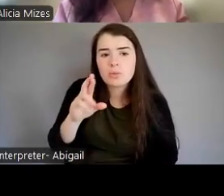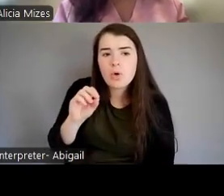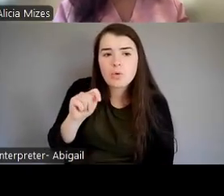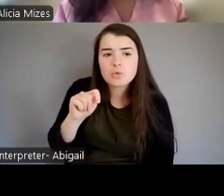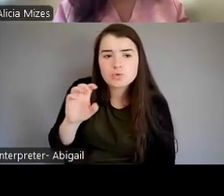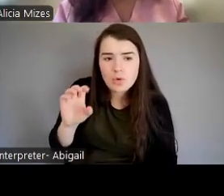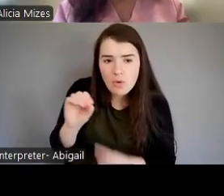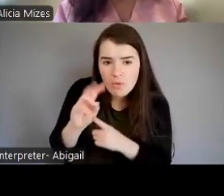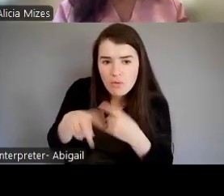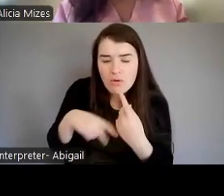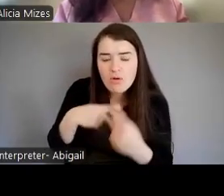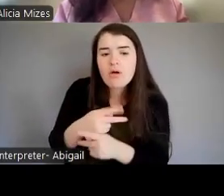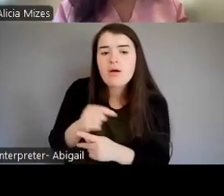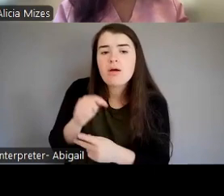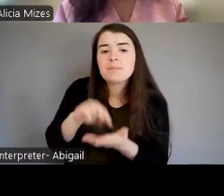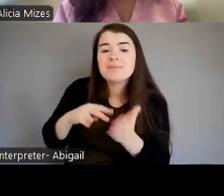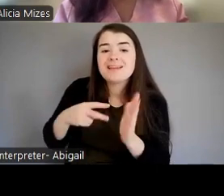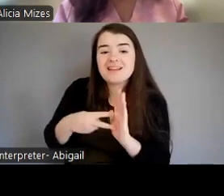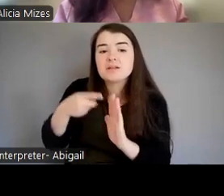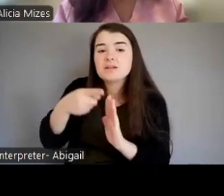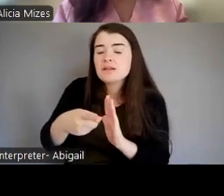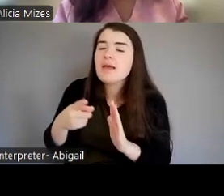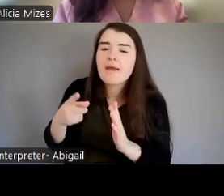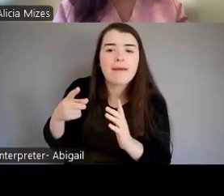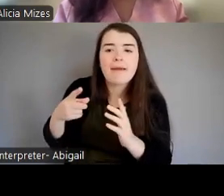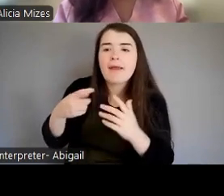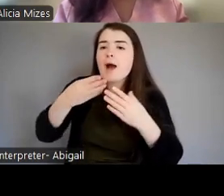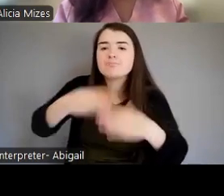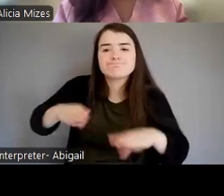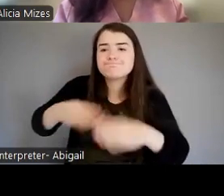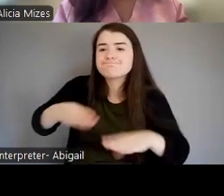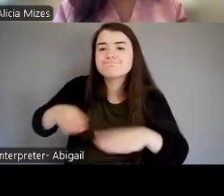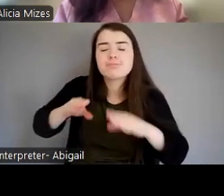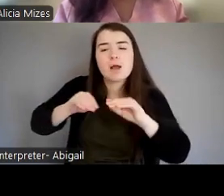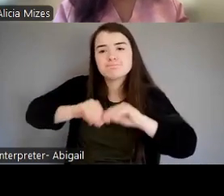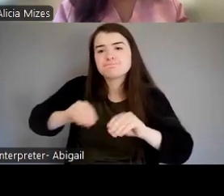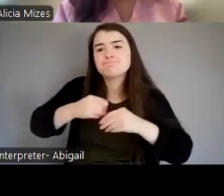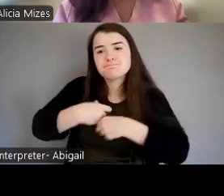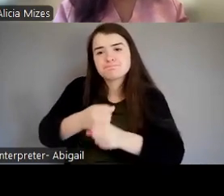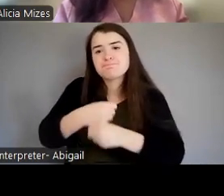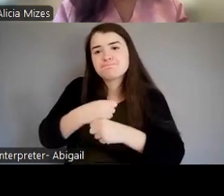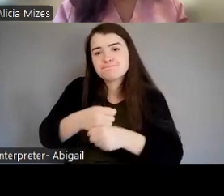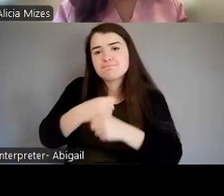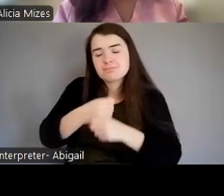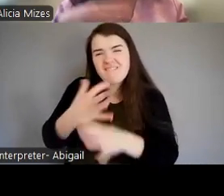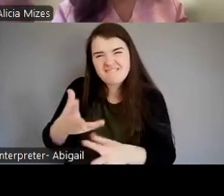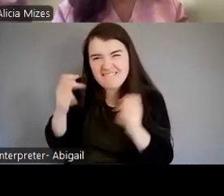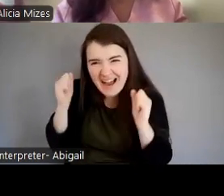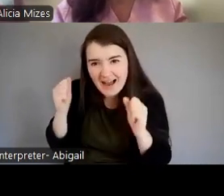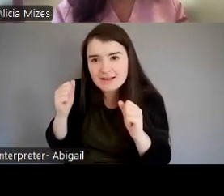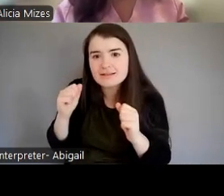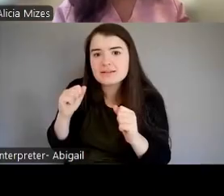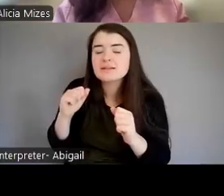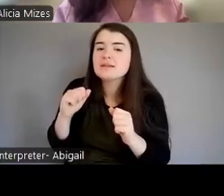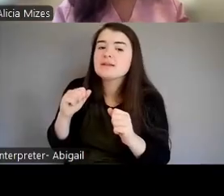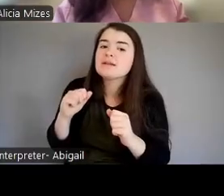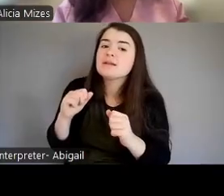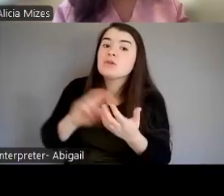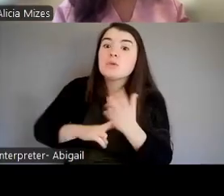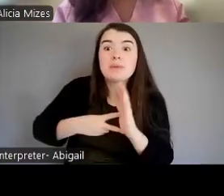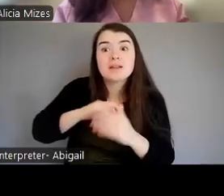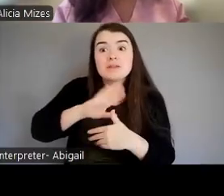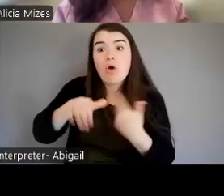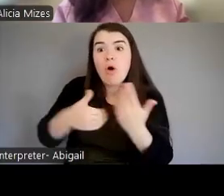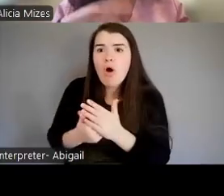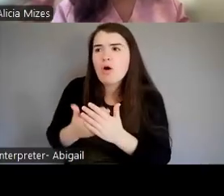cell proliferation, which basically means excessive cell division, cell growth, and cell survival. So you basically have all these mutations in the go signal. So your cells are